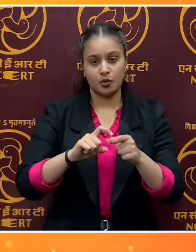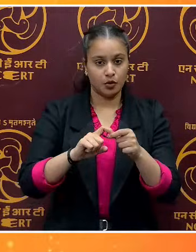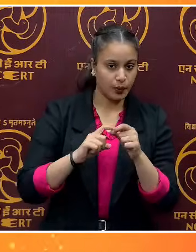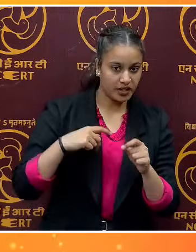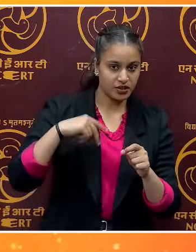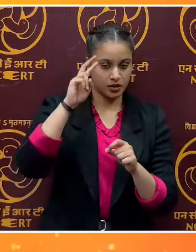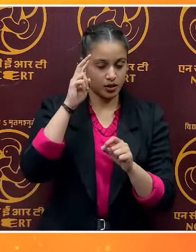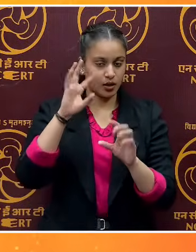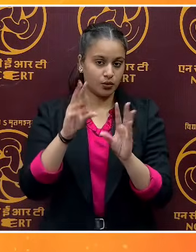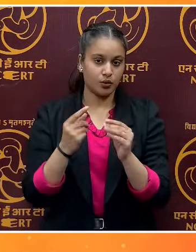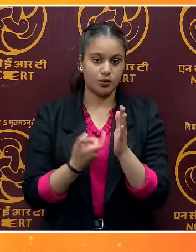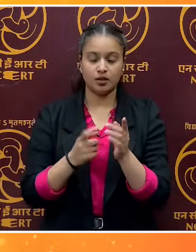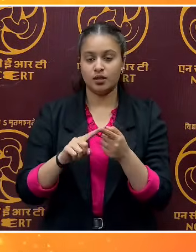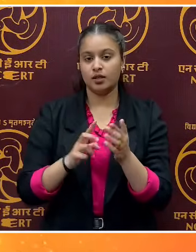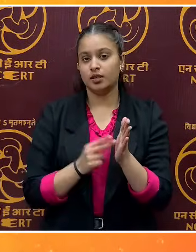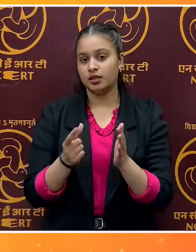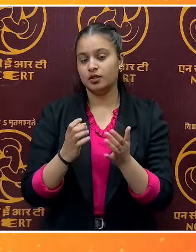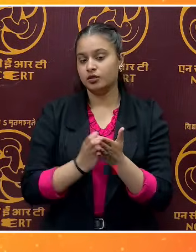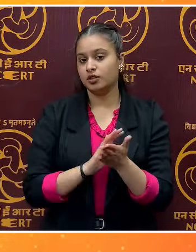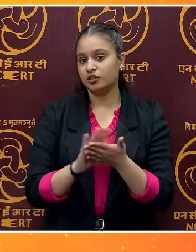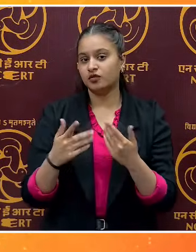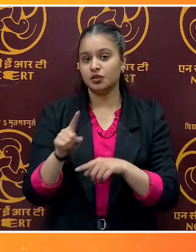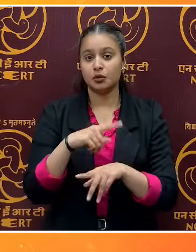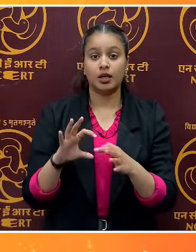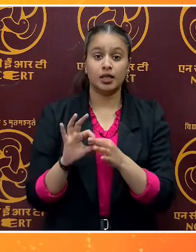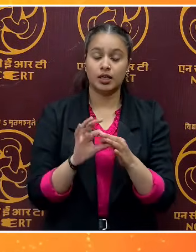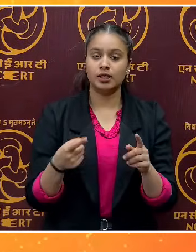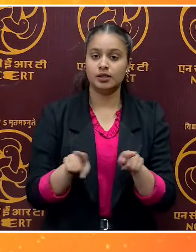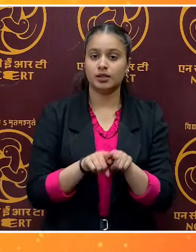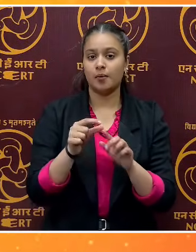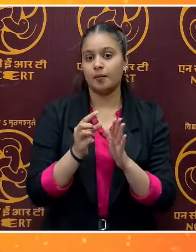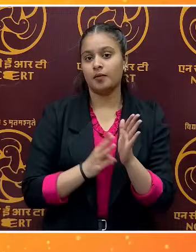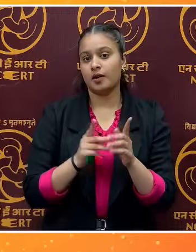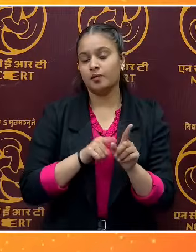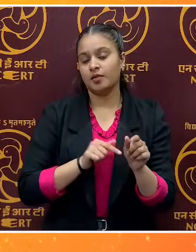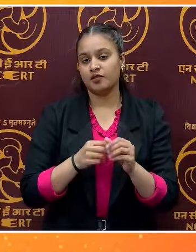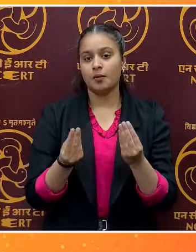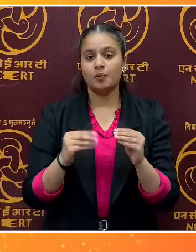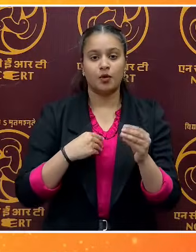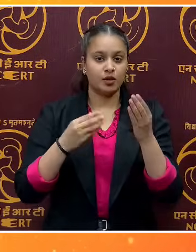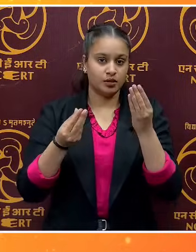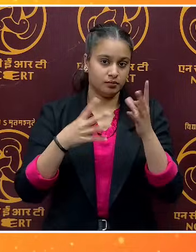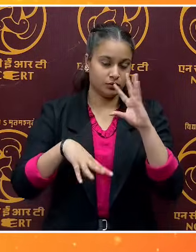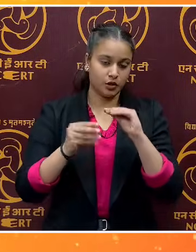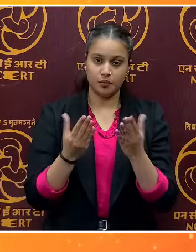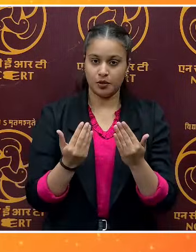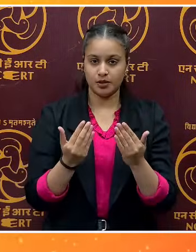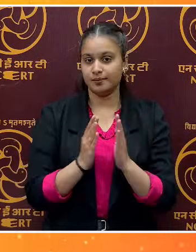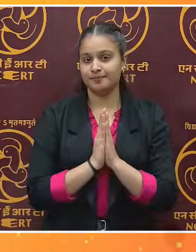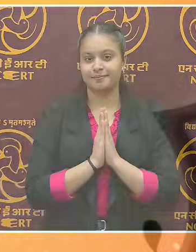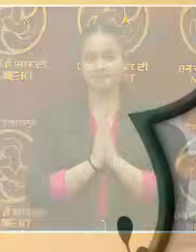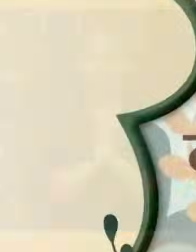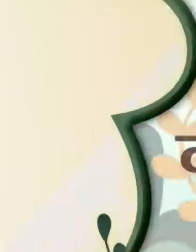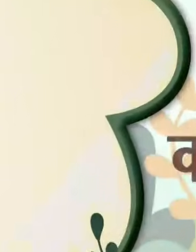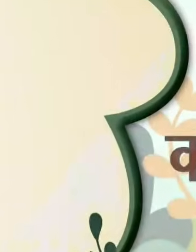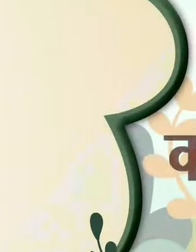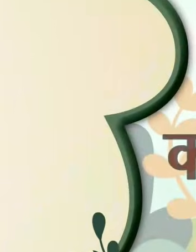and doubts. Me, Renu Bhatt, is taking your leave, but you stay tuned to PME Vidya channels for more informative programs. Namaskar.